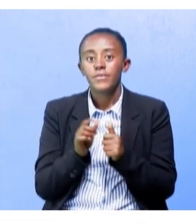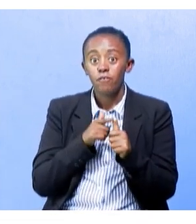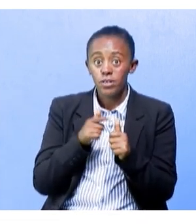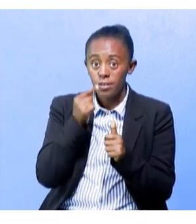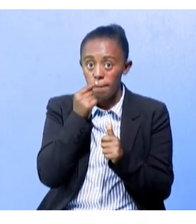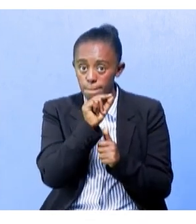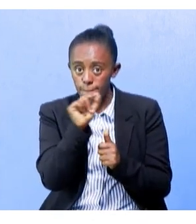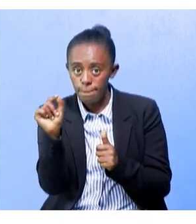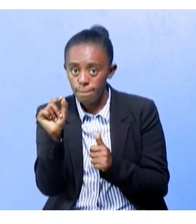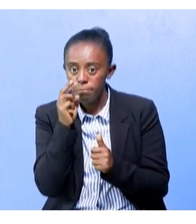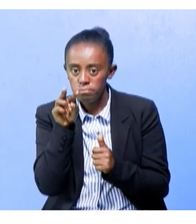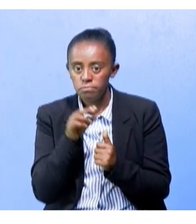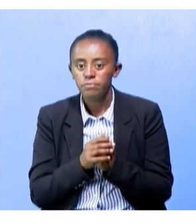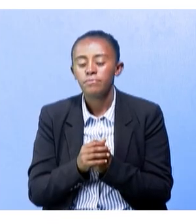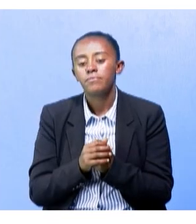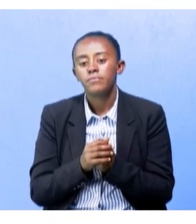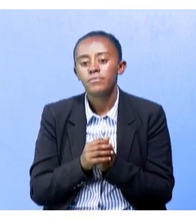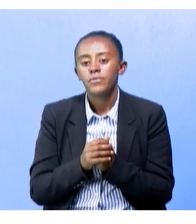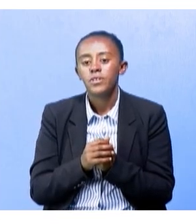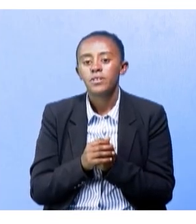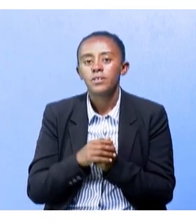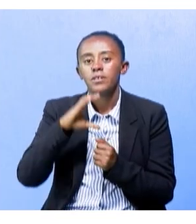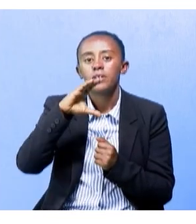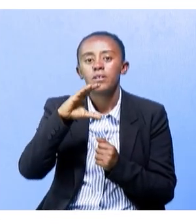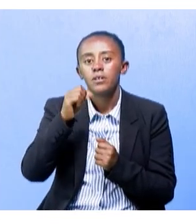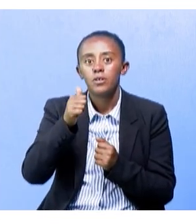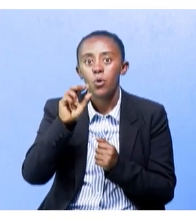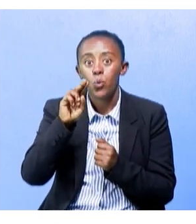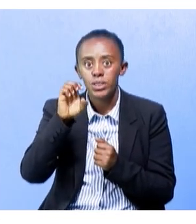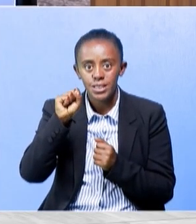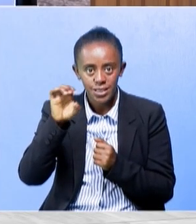here, this one is the cause.